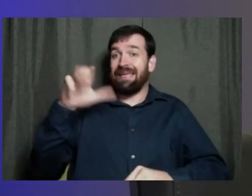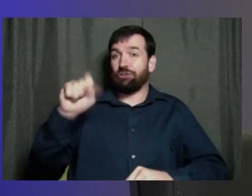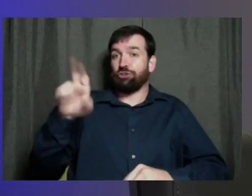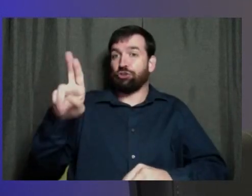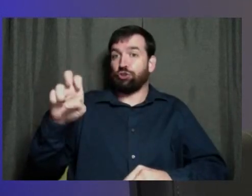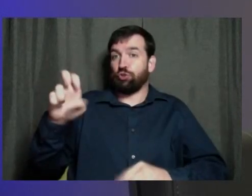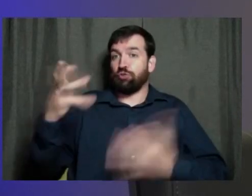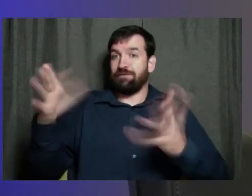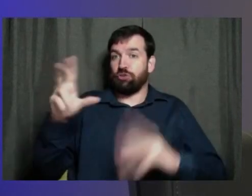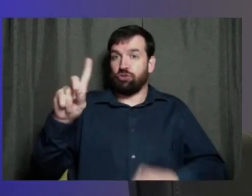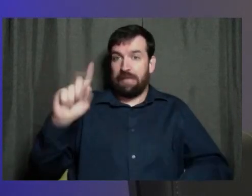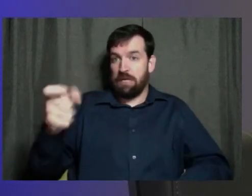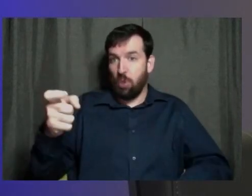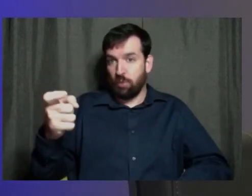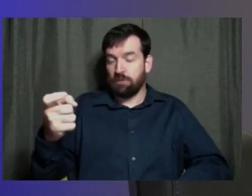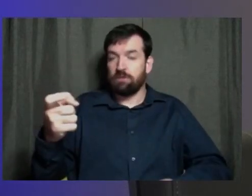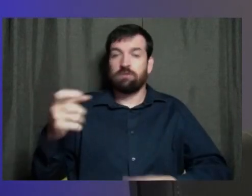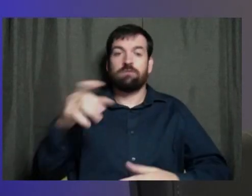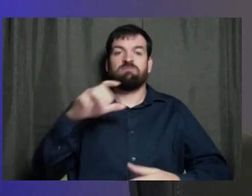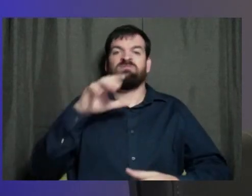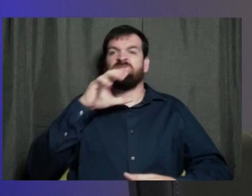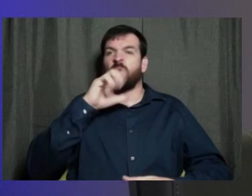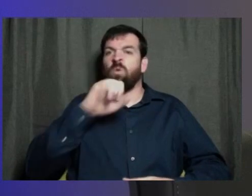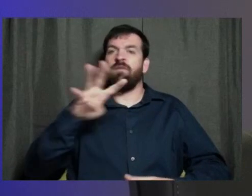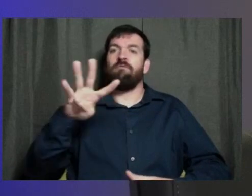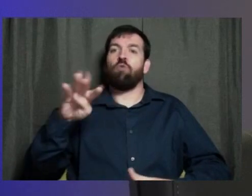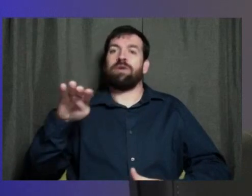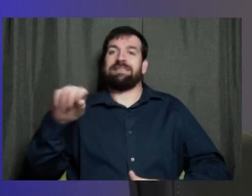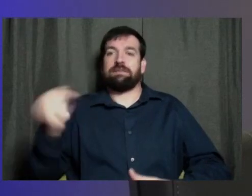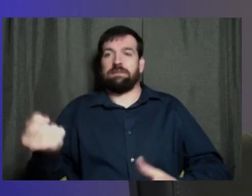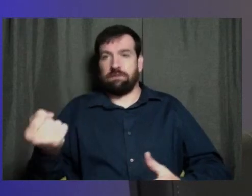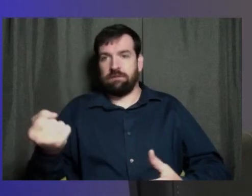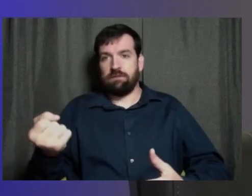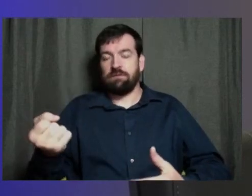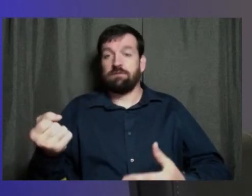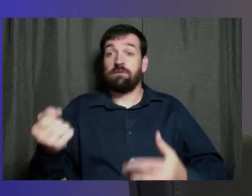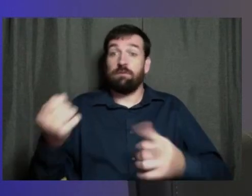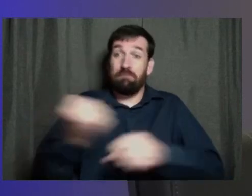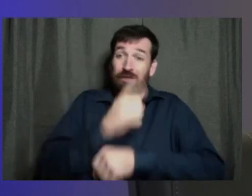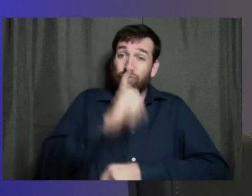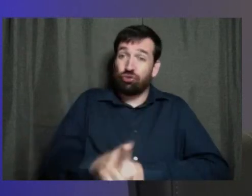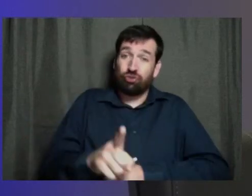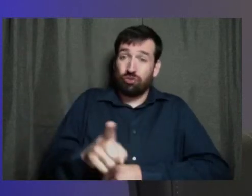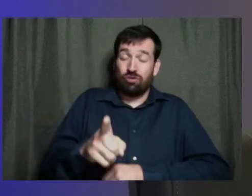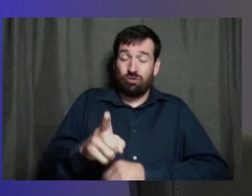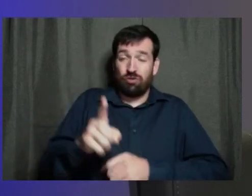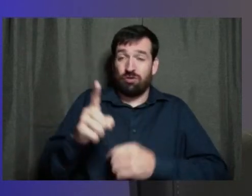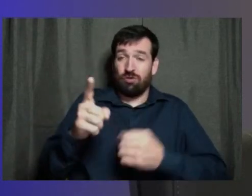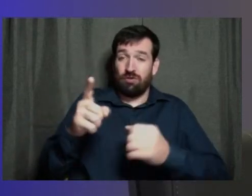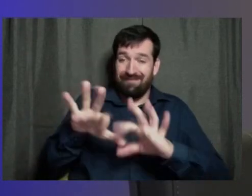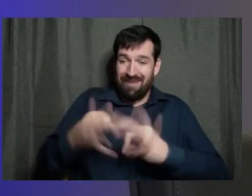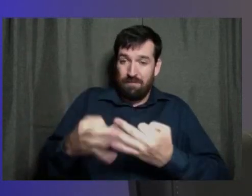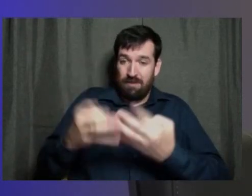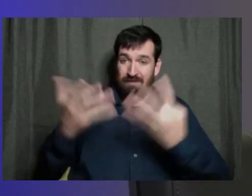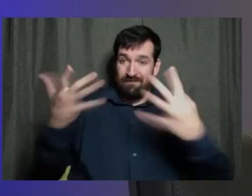cancer, maybe in her early 40s, we want to make sure that the people in the family are getting screened 10 years younger than that, so in the early 30s.